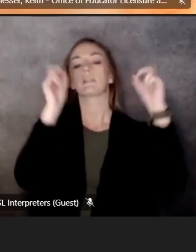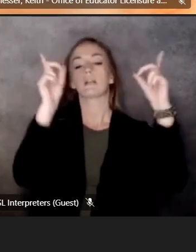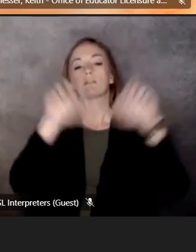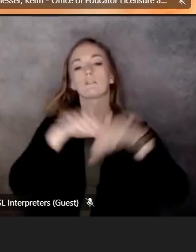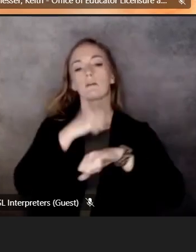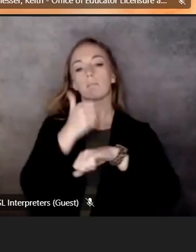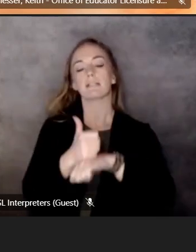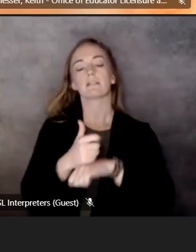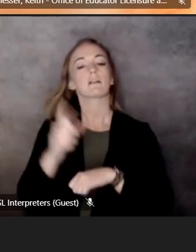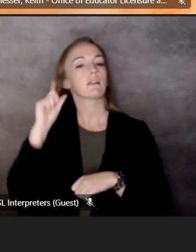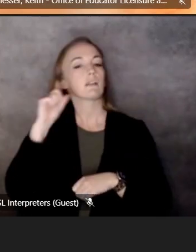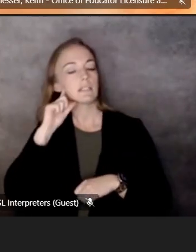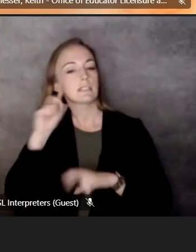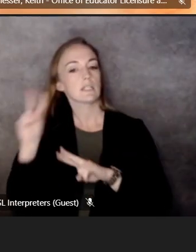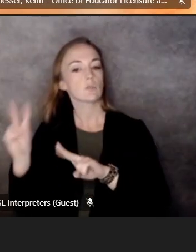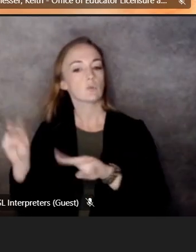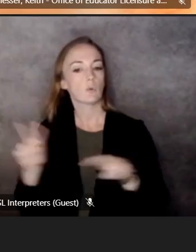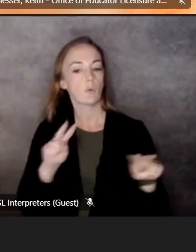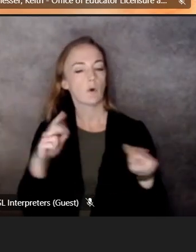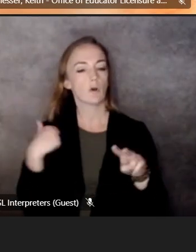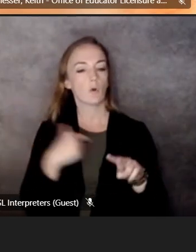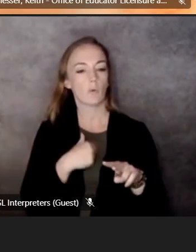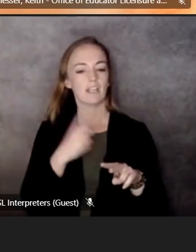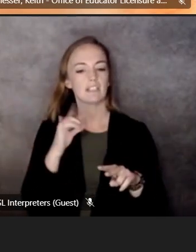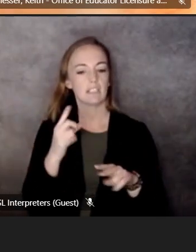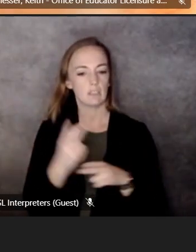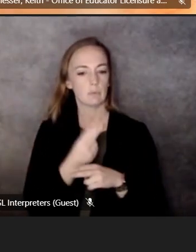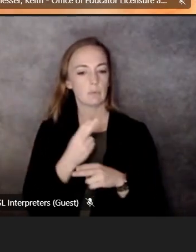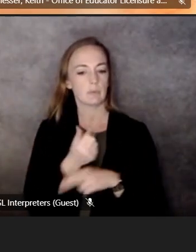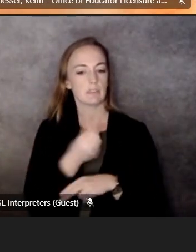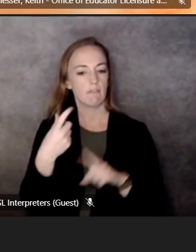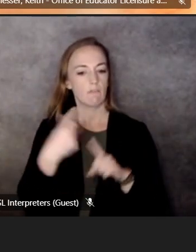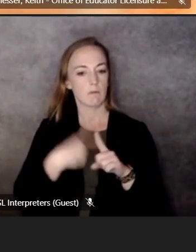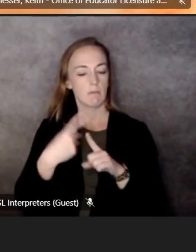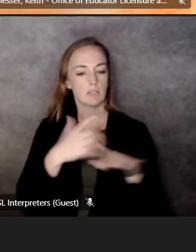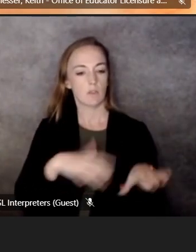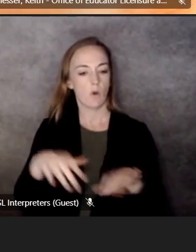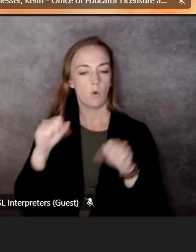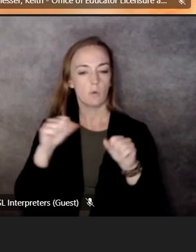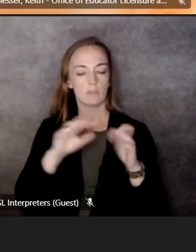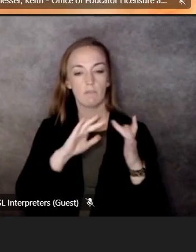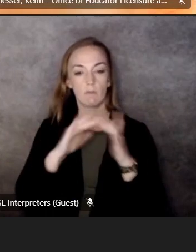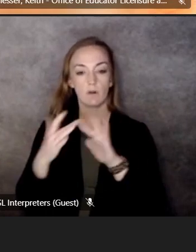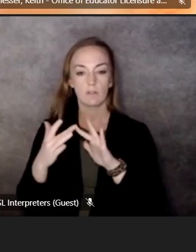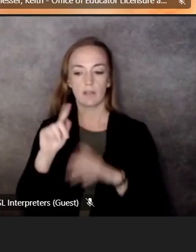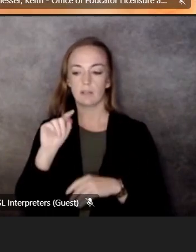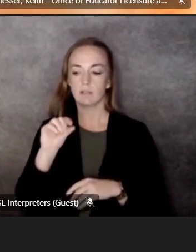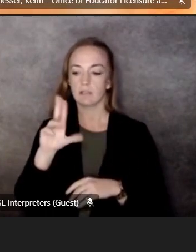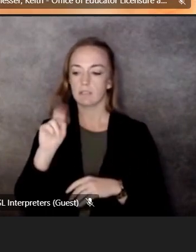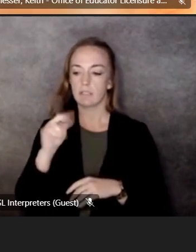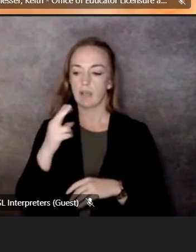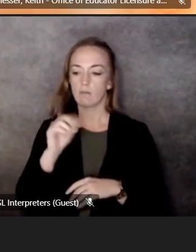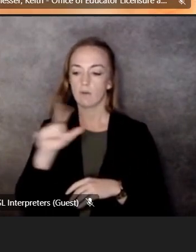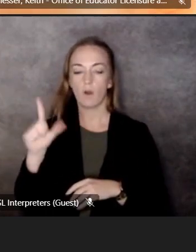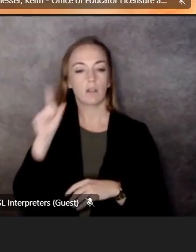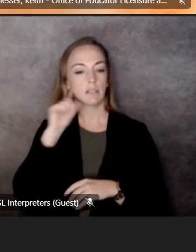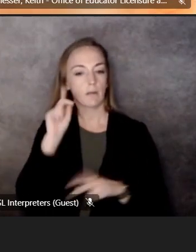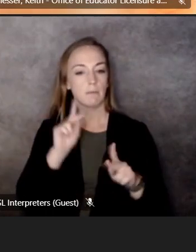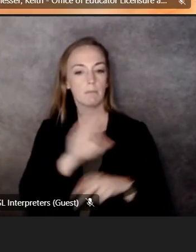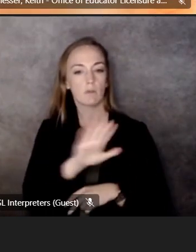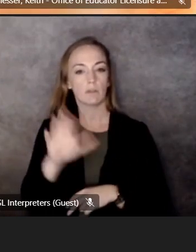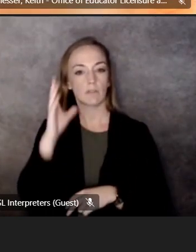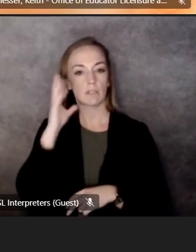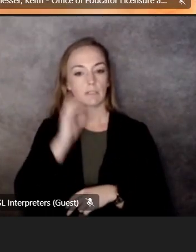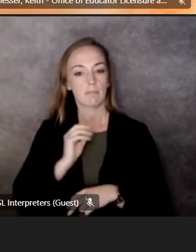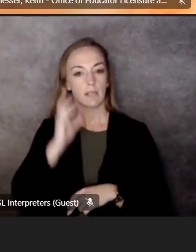where we took several months and hosted virtual town halls and listened to people's experiences about school and